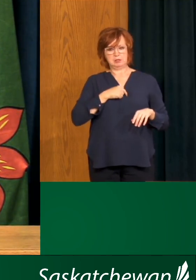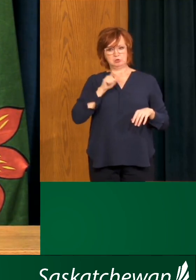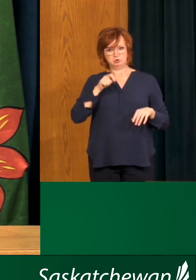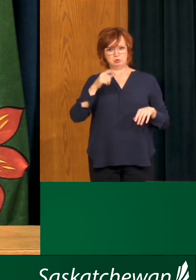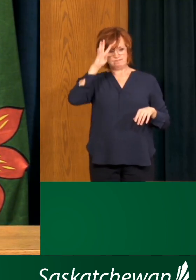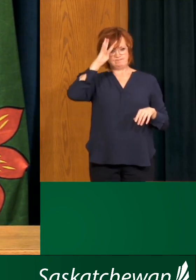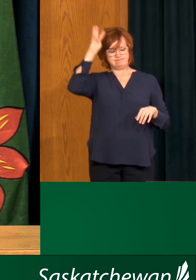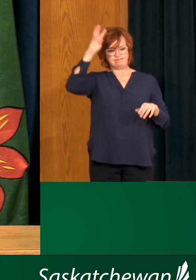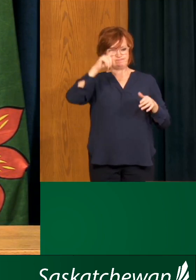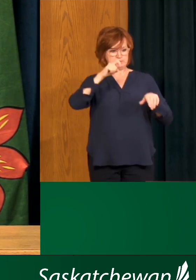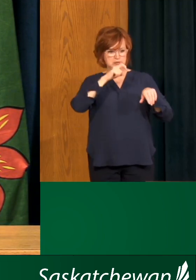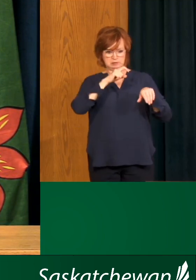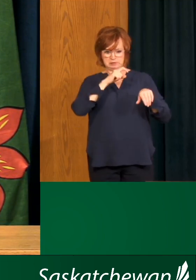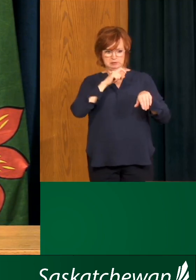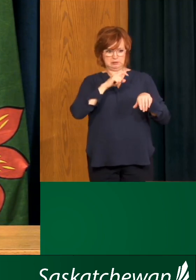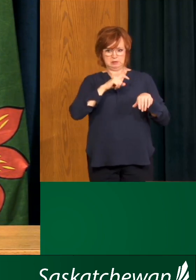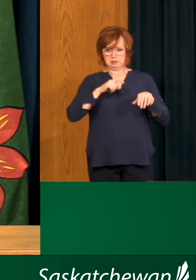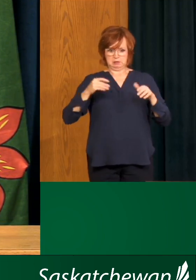point around